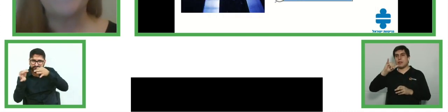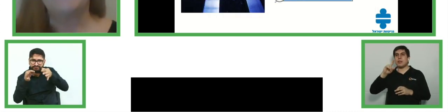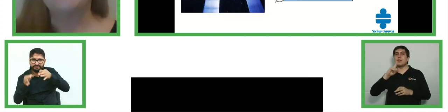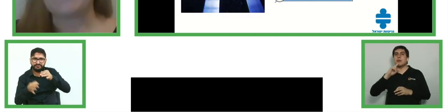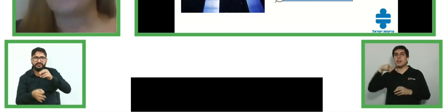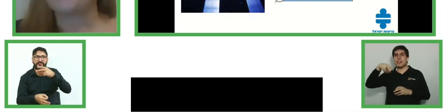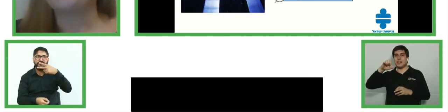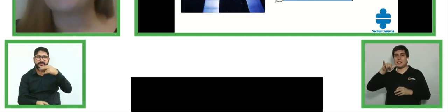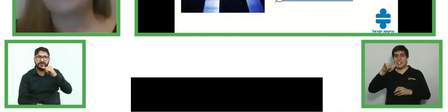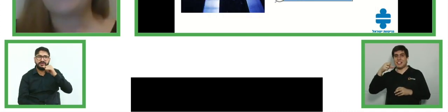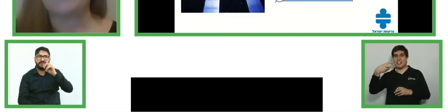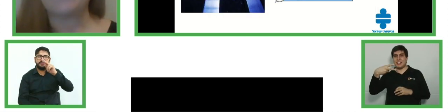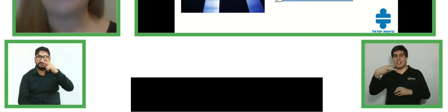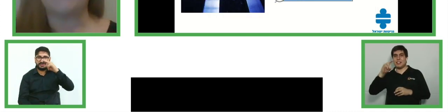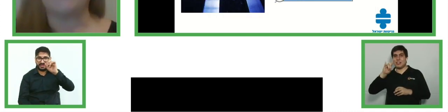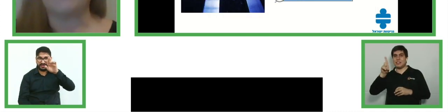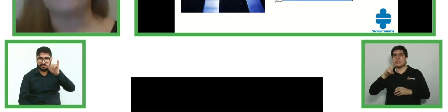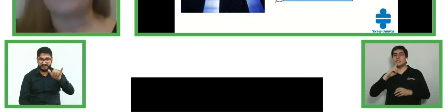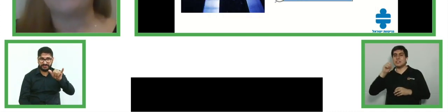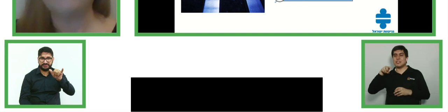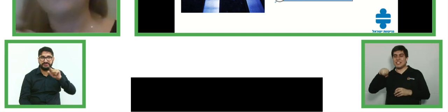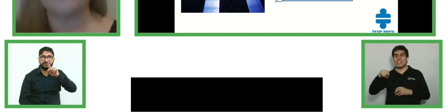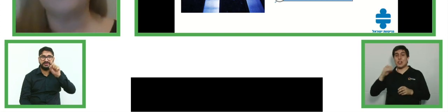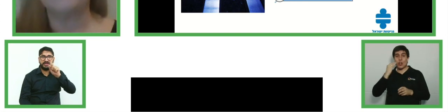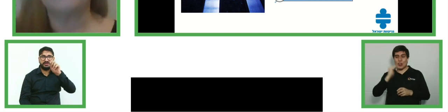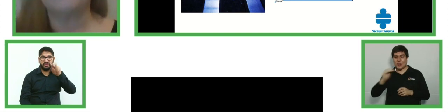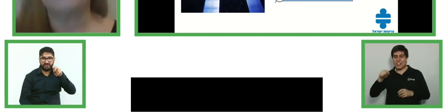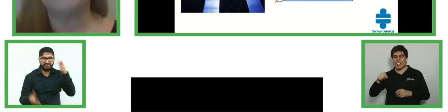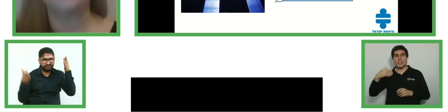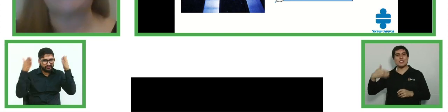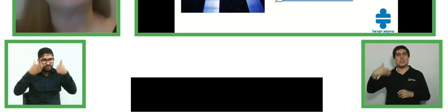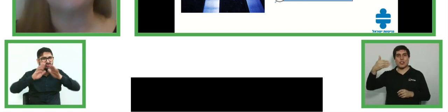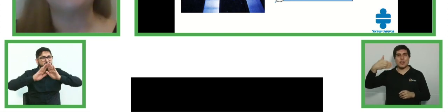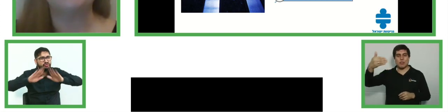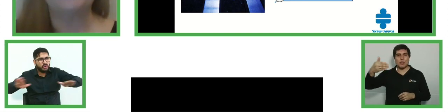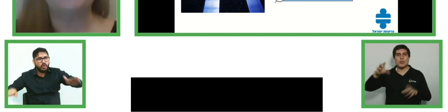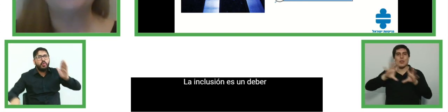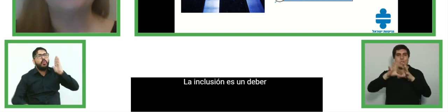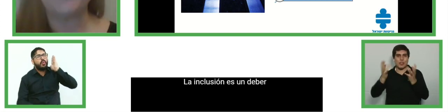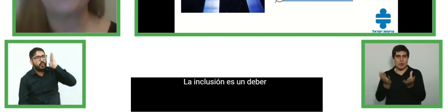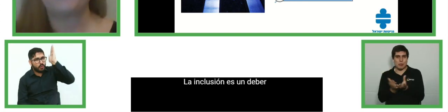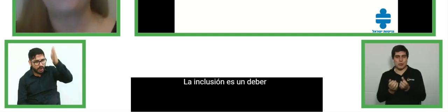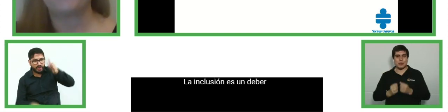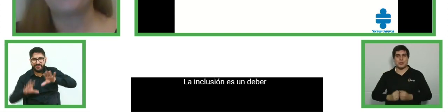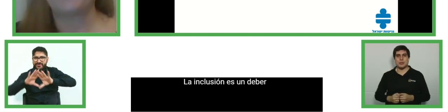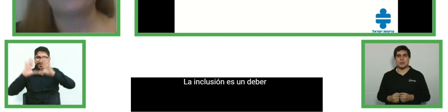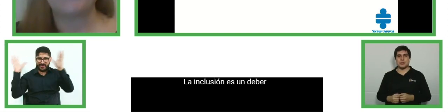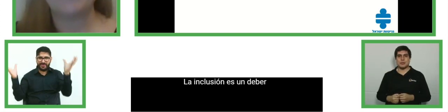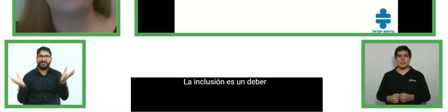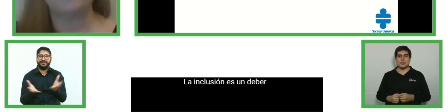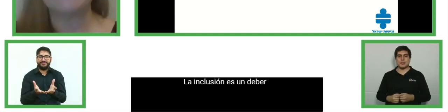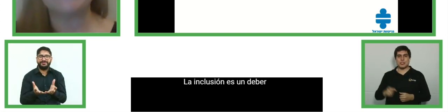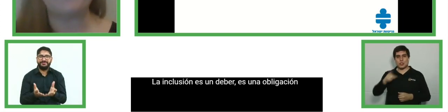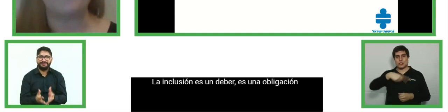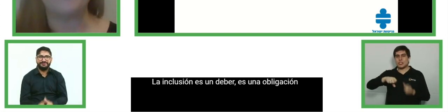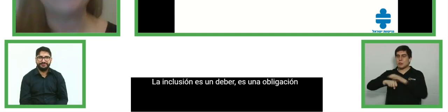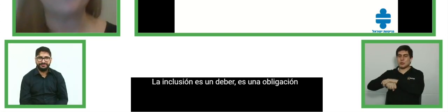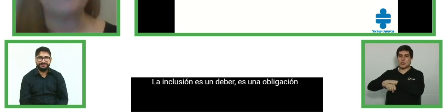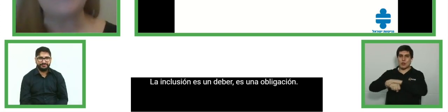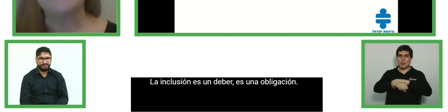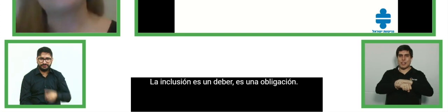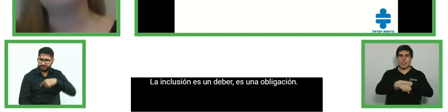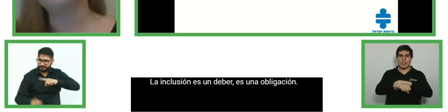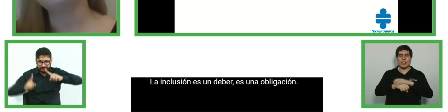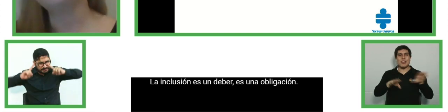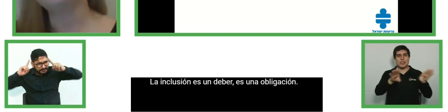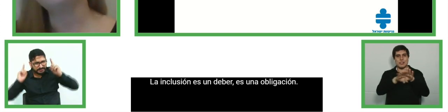you can pass on to a next slide. Thank you. We'll skip this one. Now, in order to achieve full accessibility, when Access